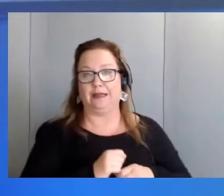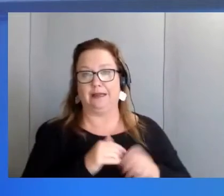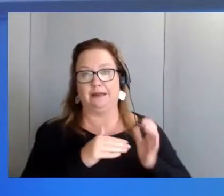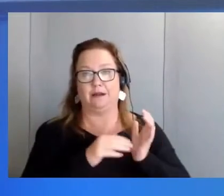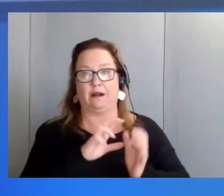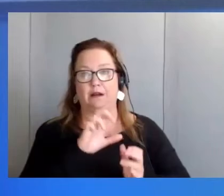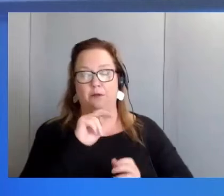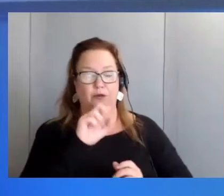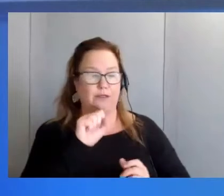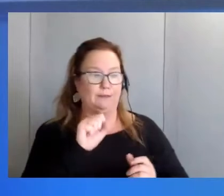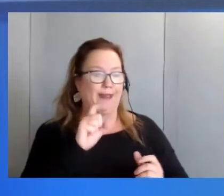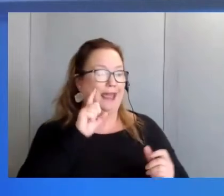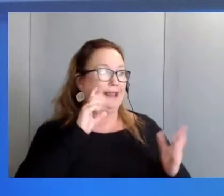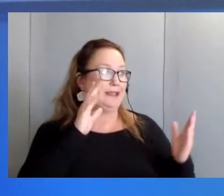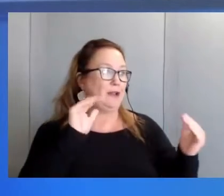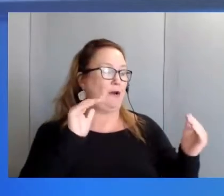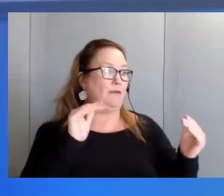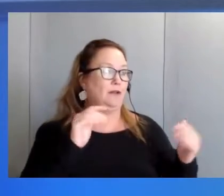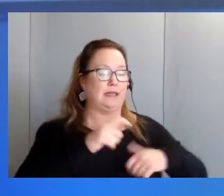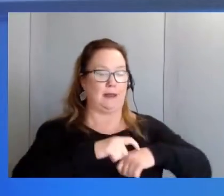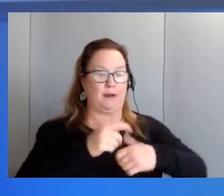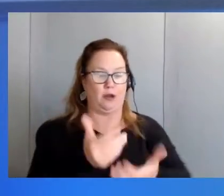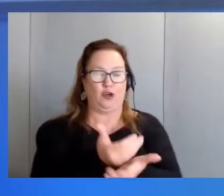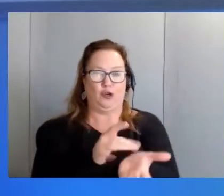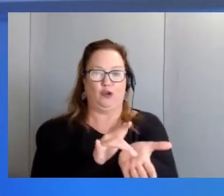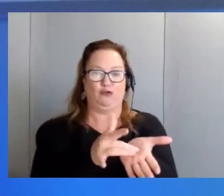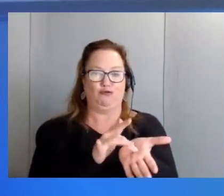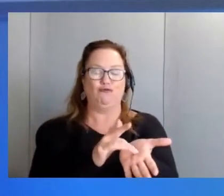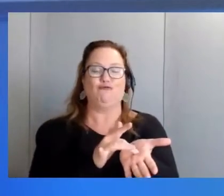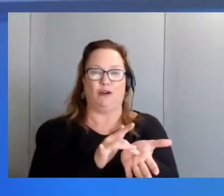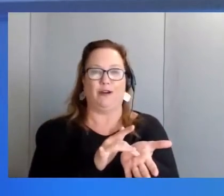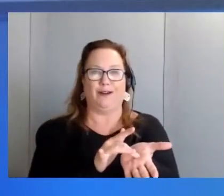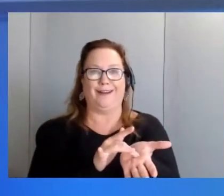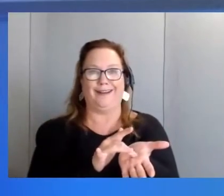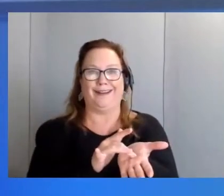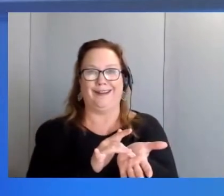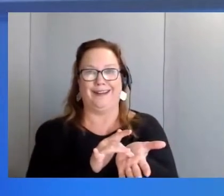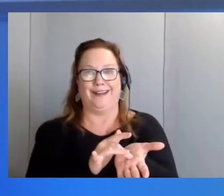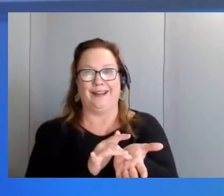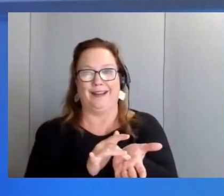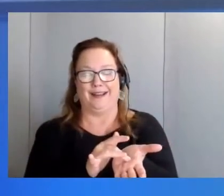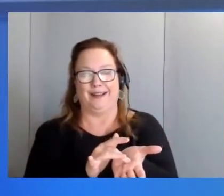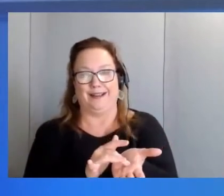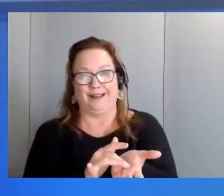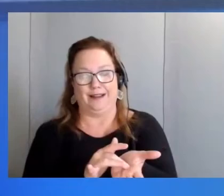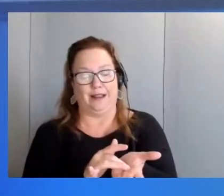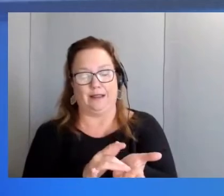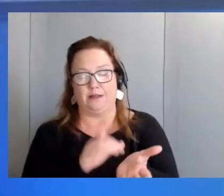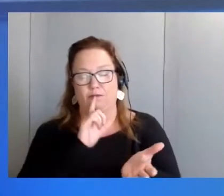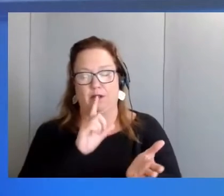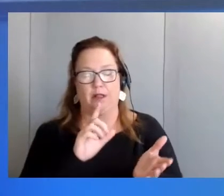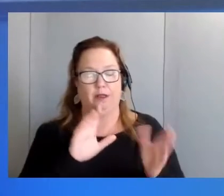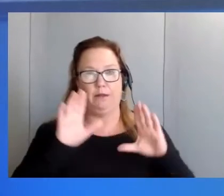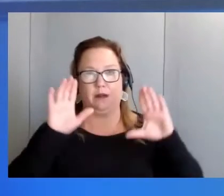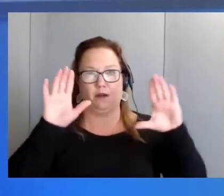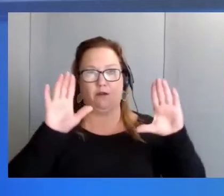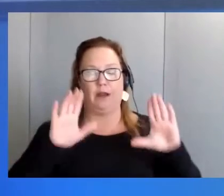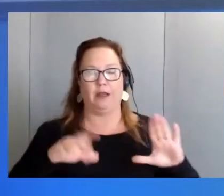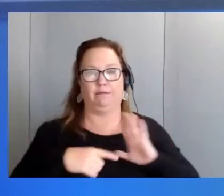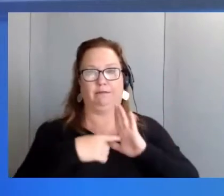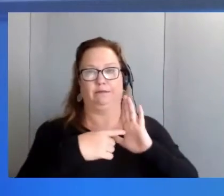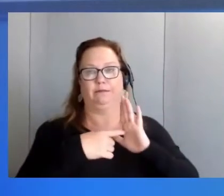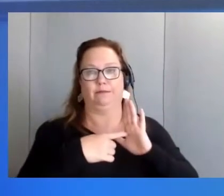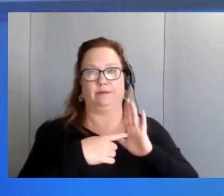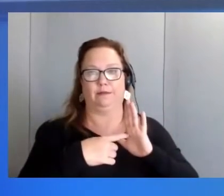hopeful time. We've got a new drug on the market, and that, achieving that is a really big deal and a sign of,